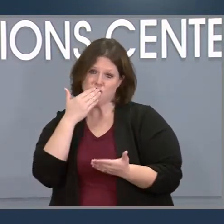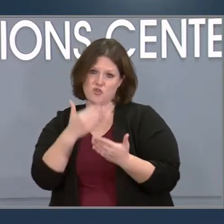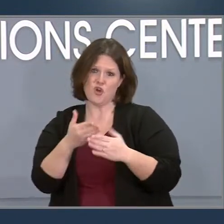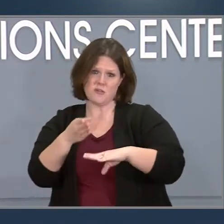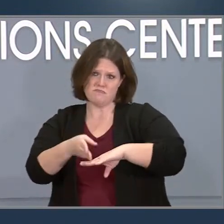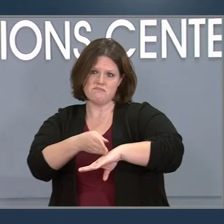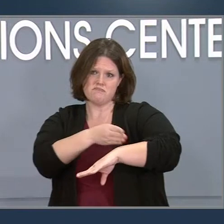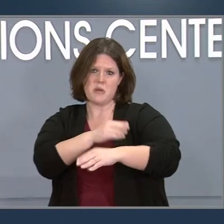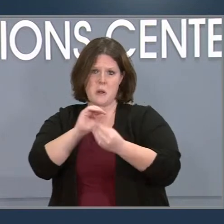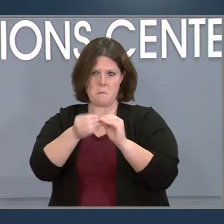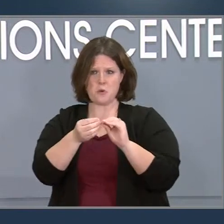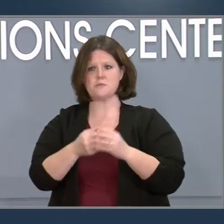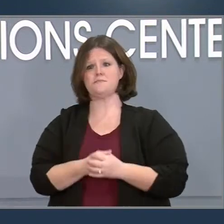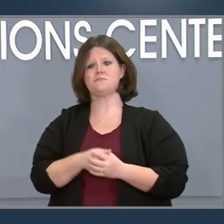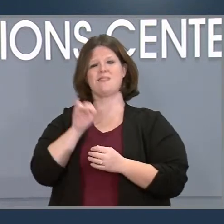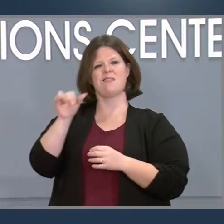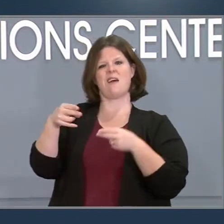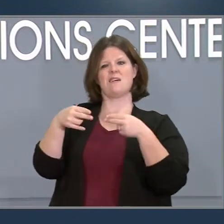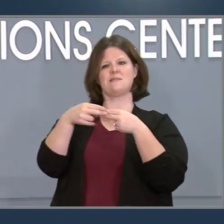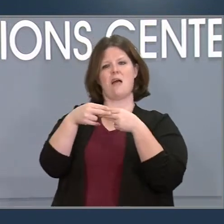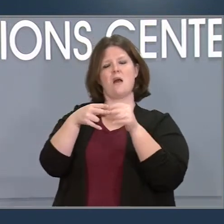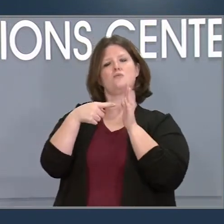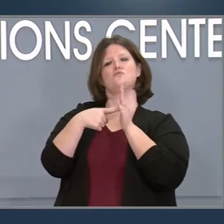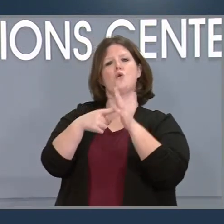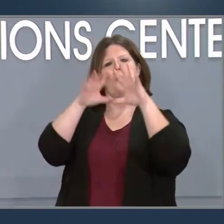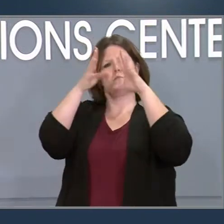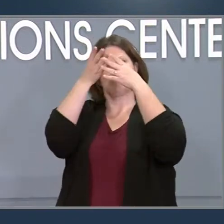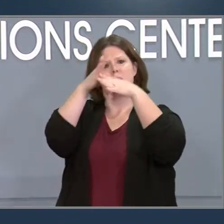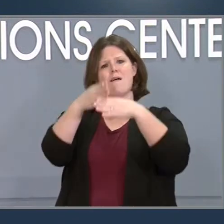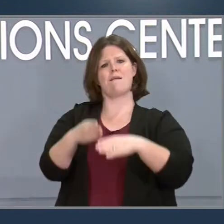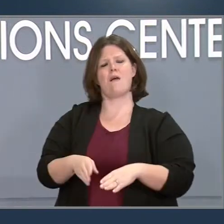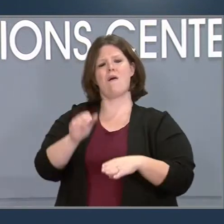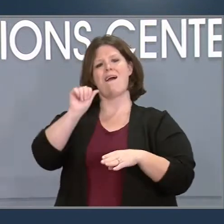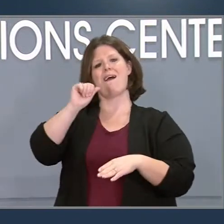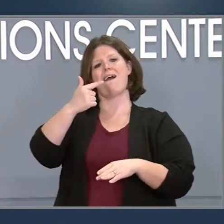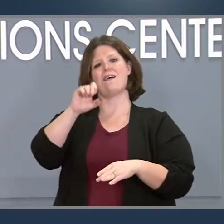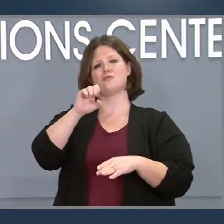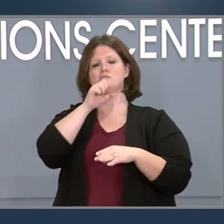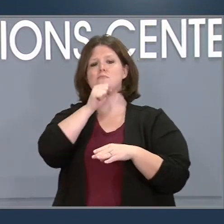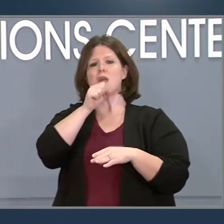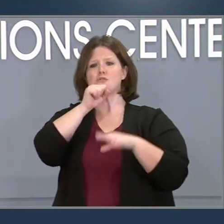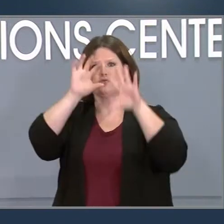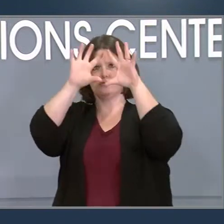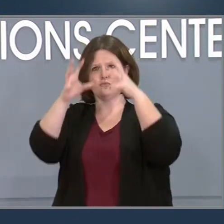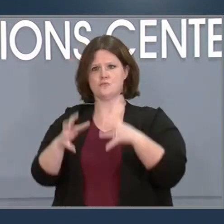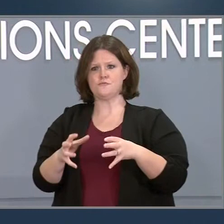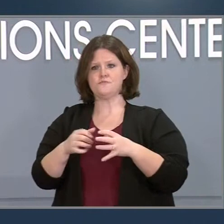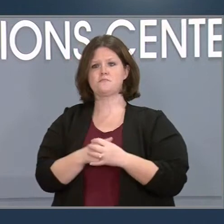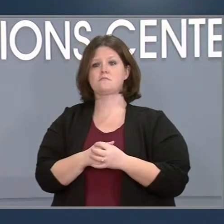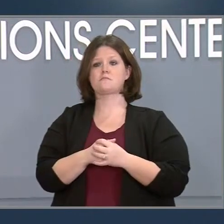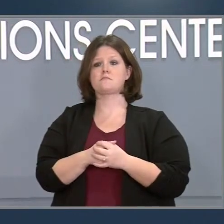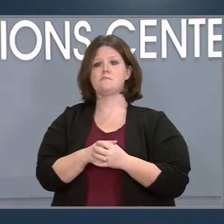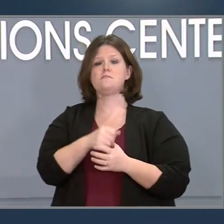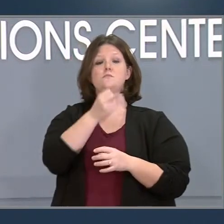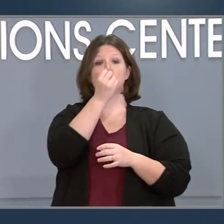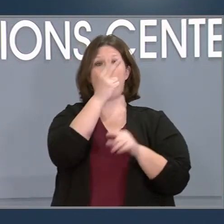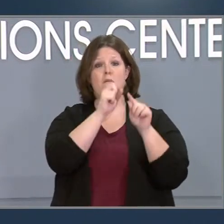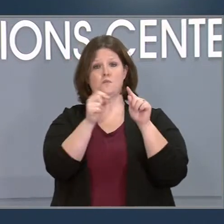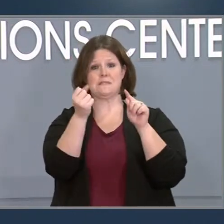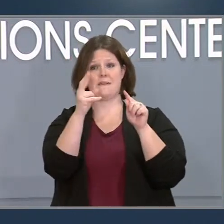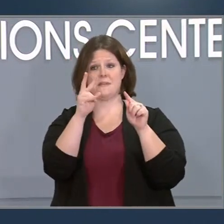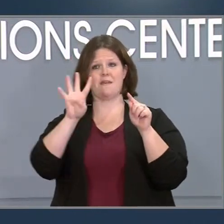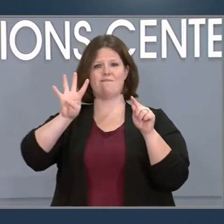of the population fully vaccinated by age groups. And you can see that only 42% of children ages 12 to